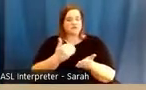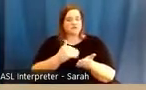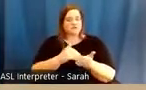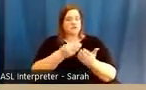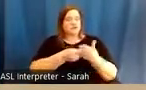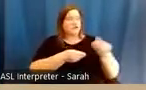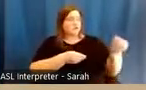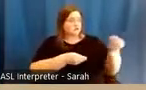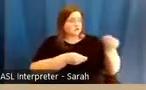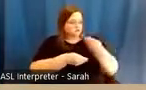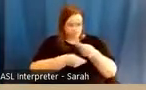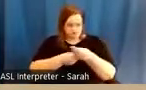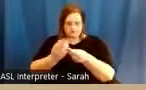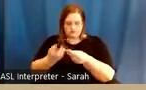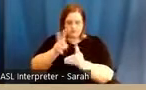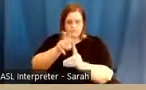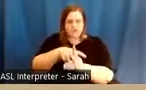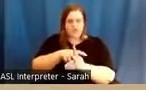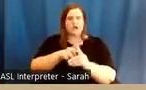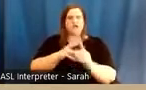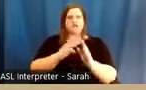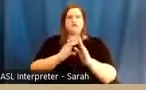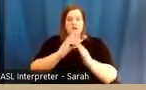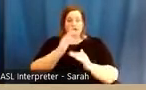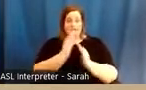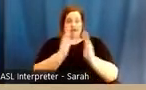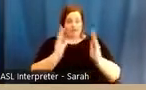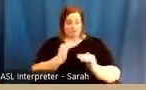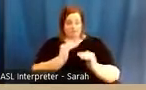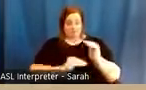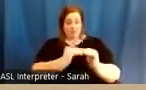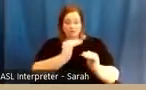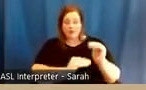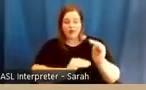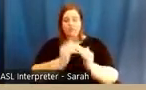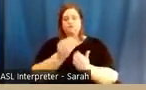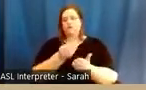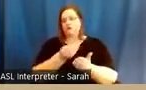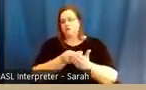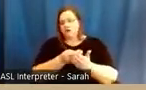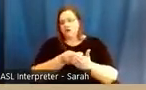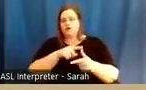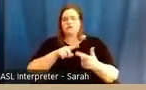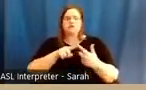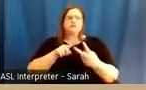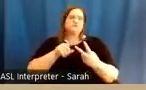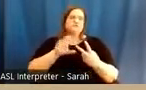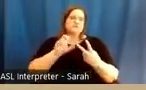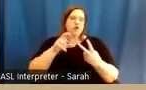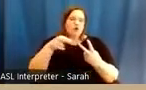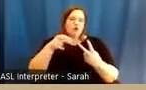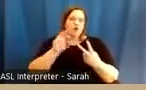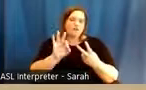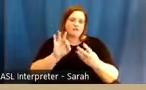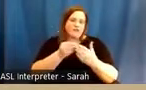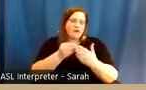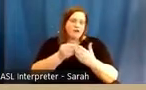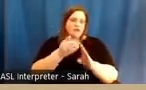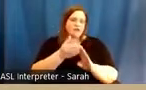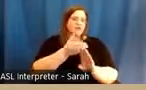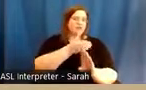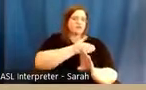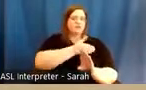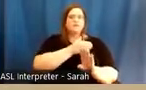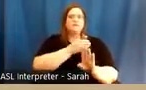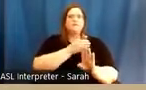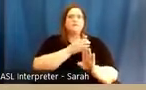some housing to be built with some of this money, the ARPA money that came in, the CRF money that came in before that,